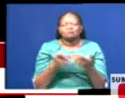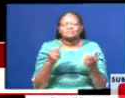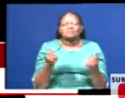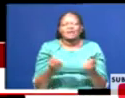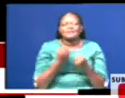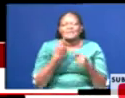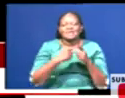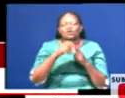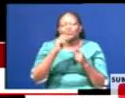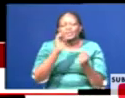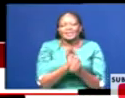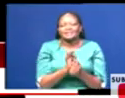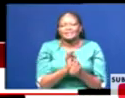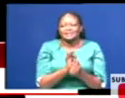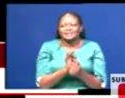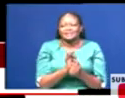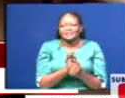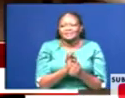2013,